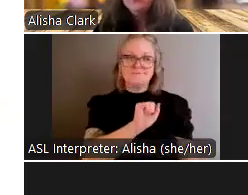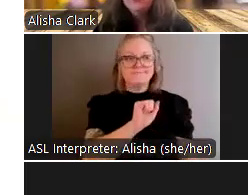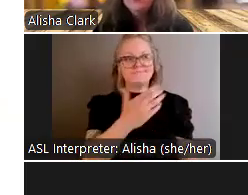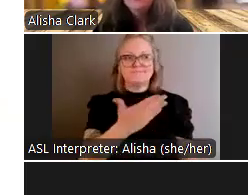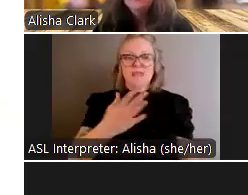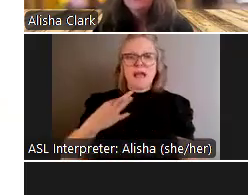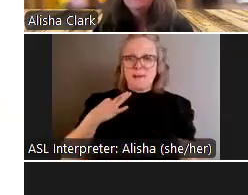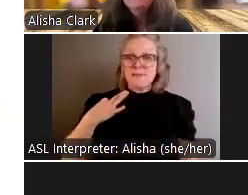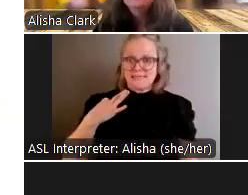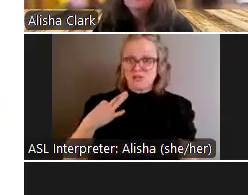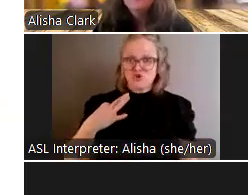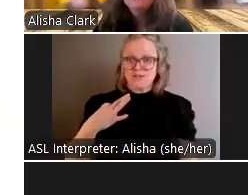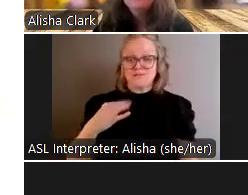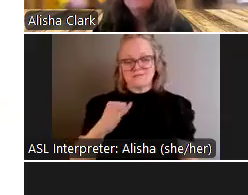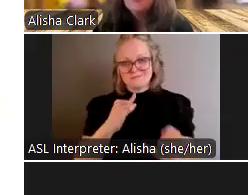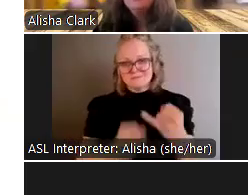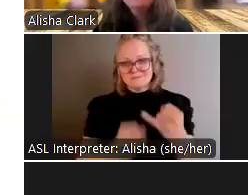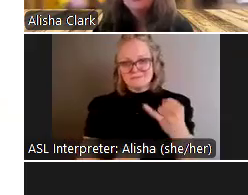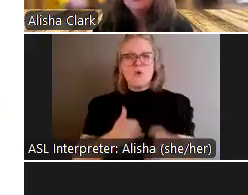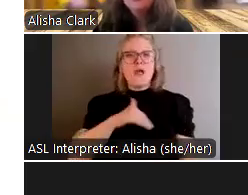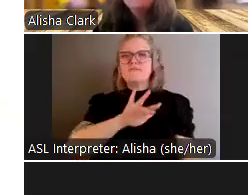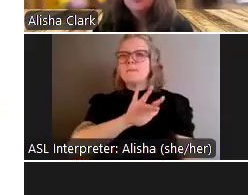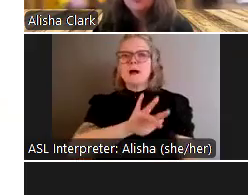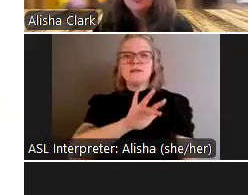application, there is, a button about,